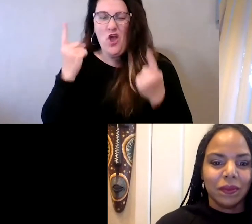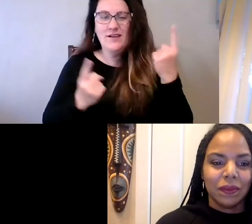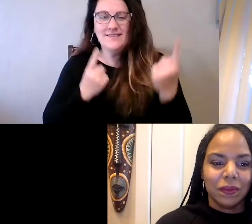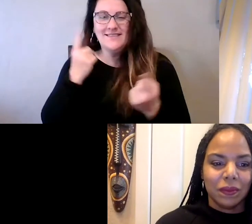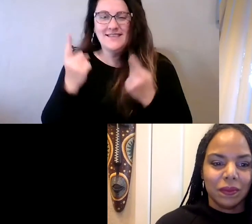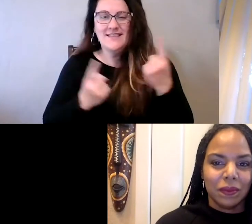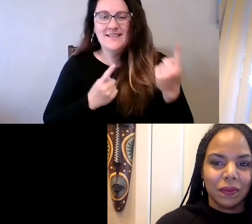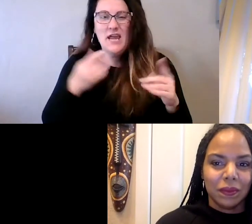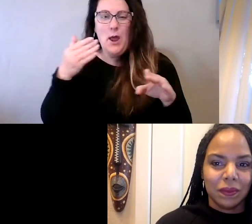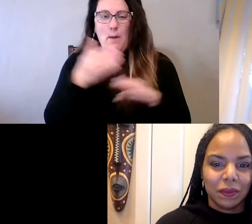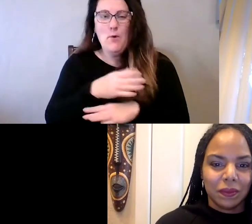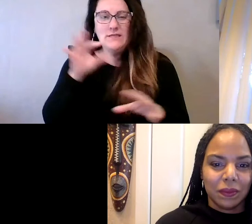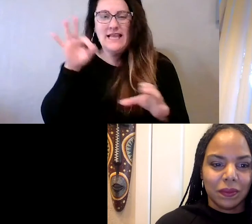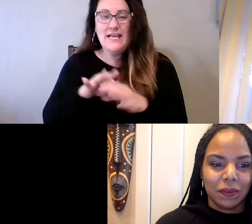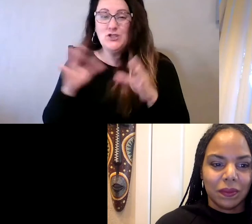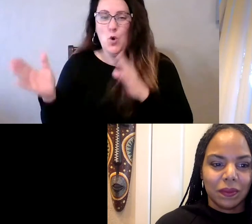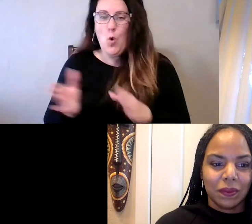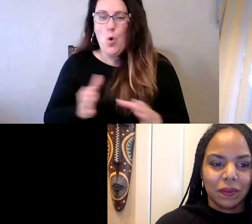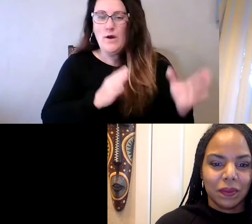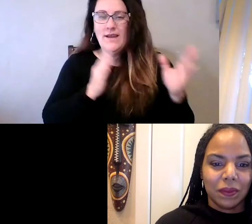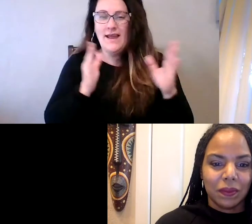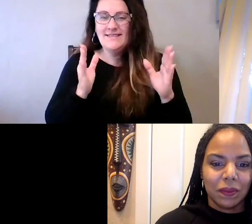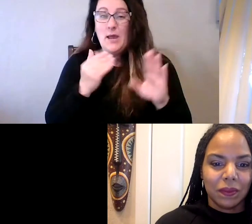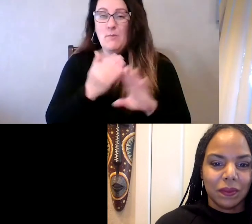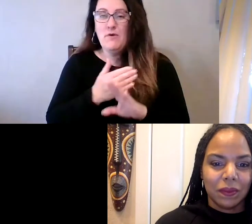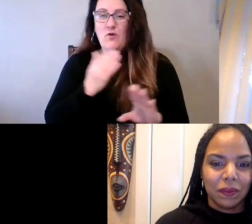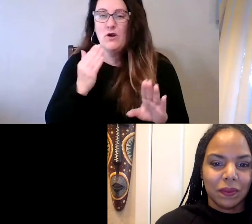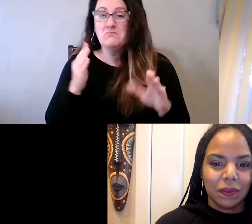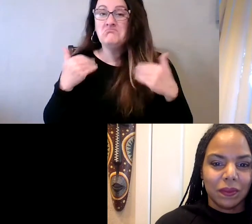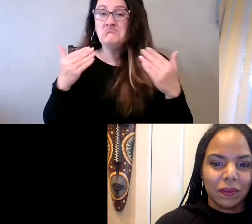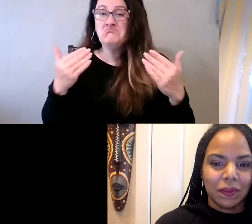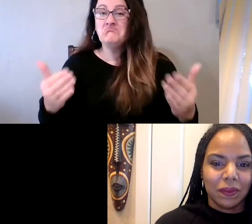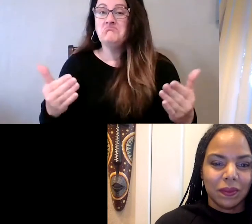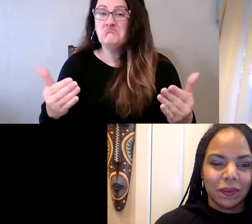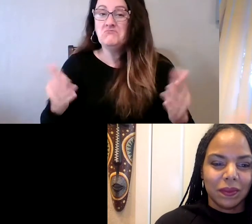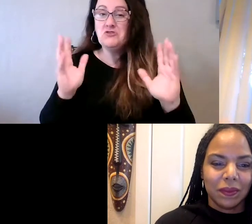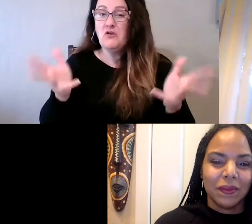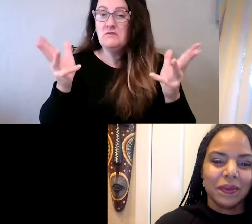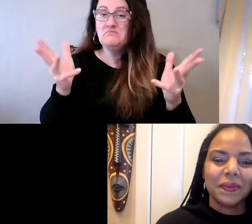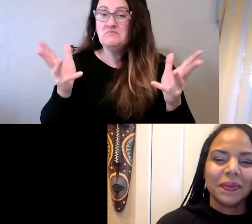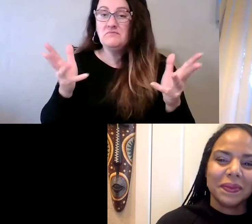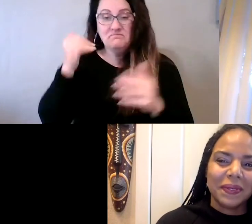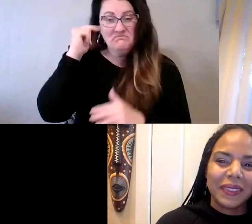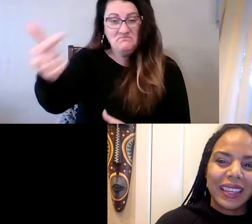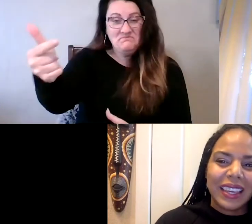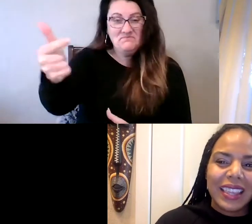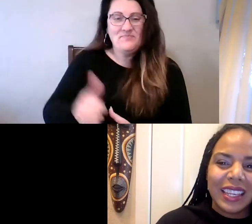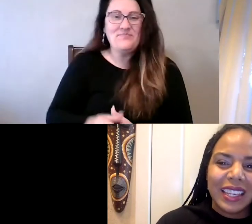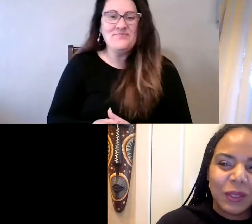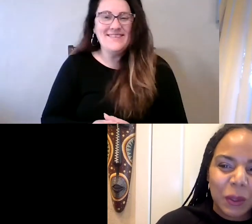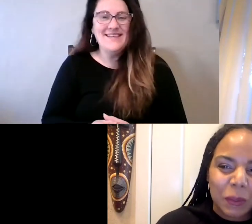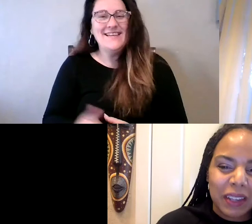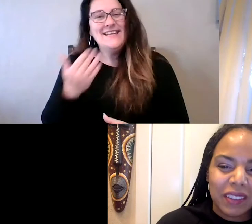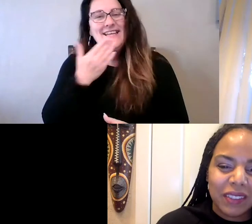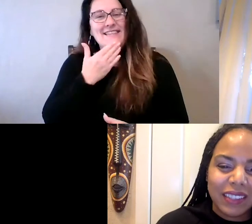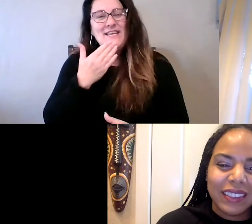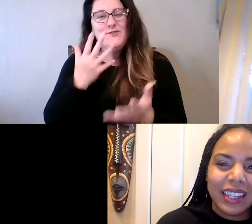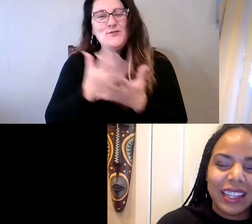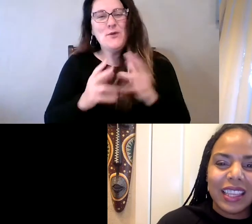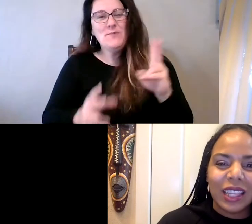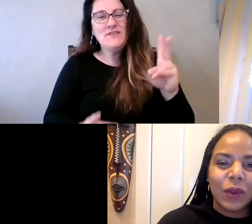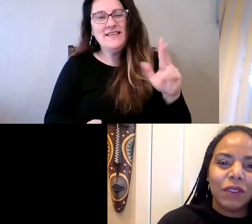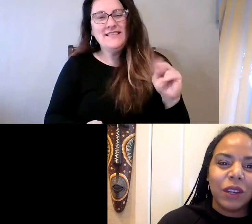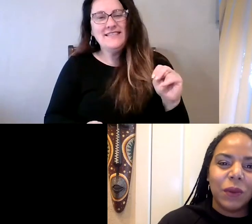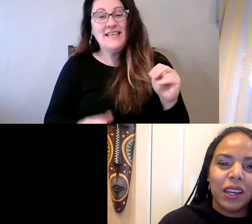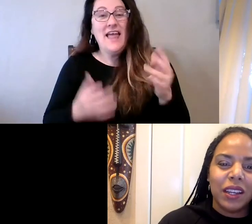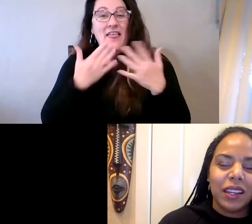on post-election organizing before we get into a panel conversation. So Jennifer, take it away. Thank you so much, Vincent,